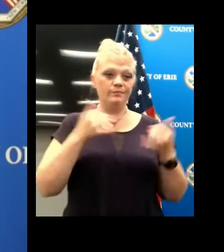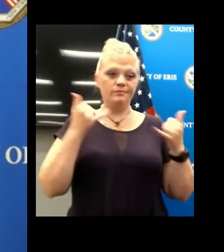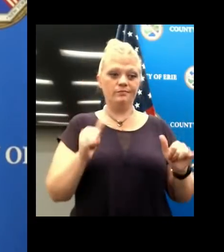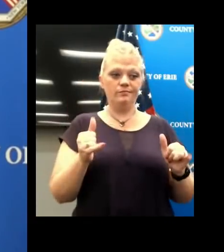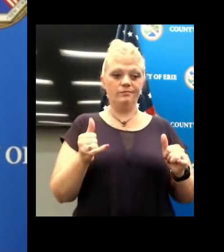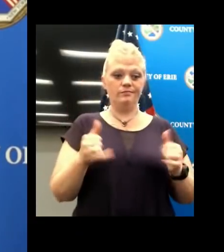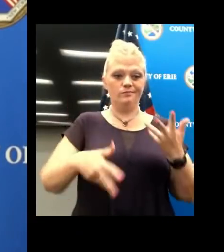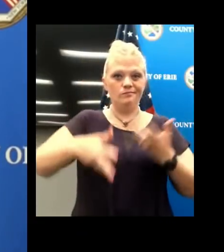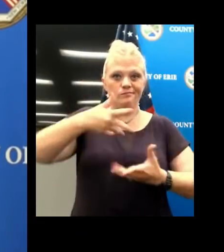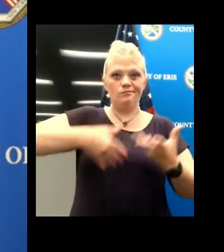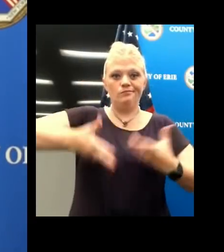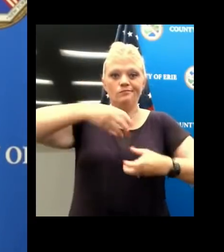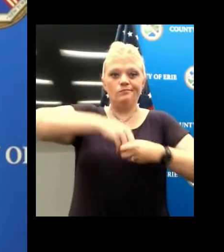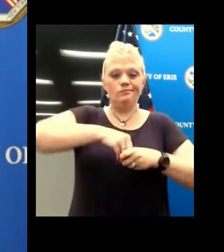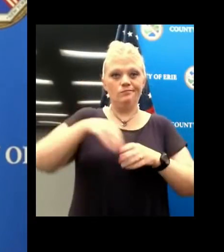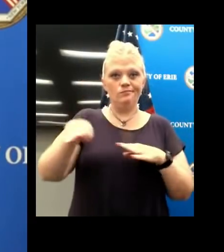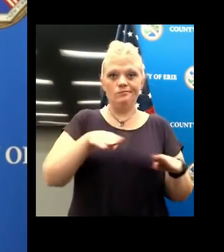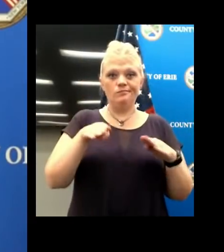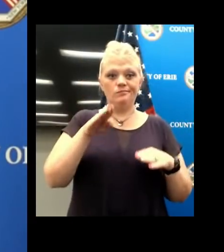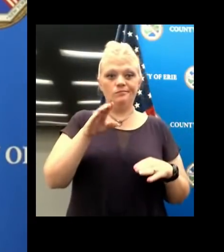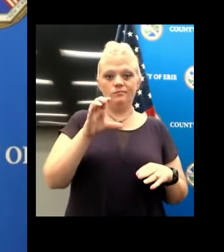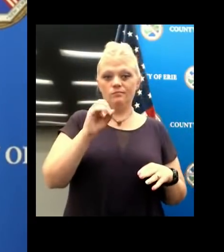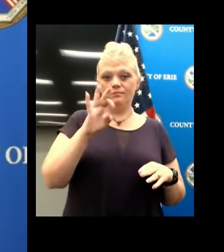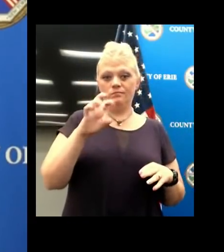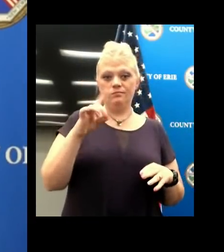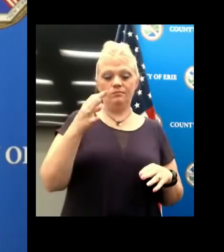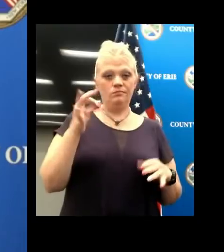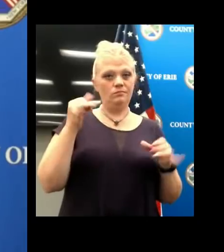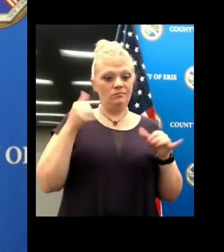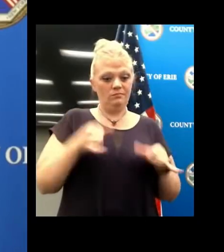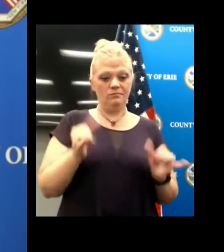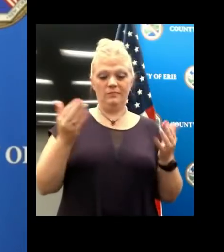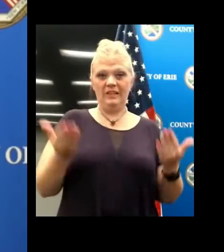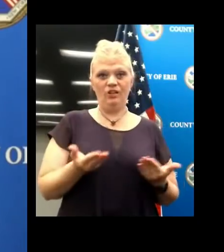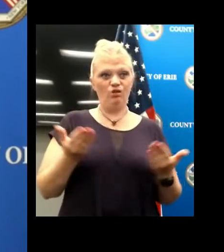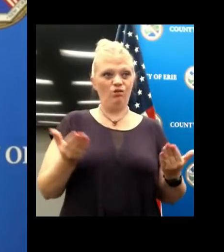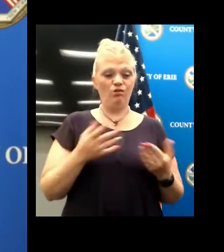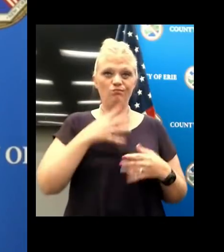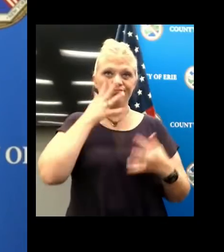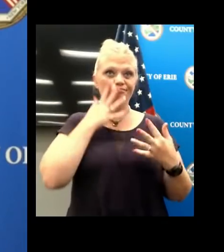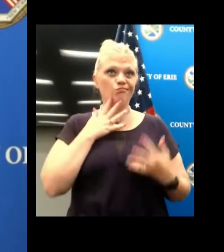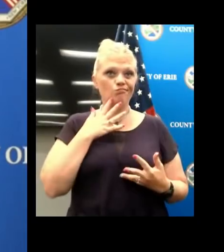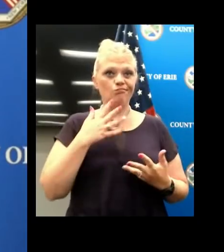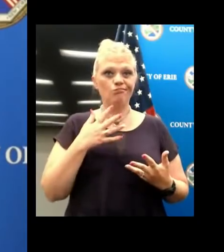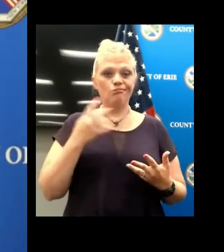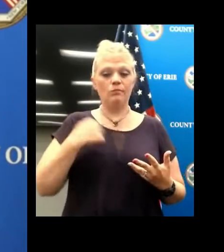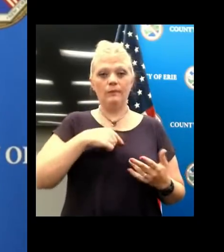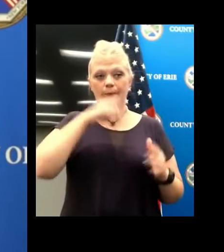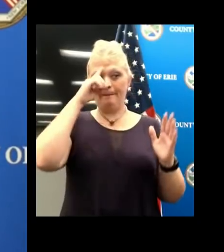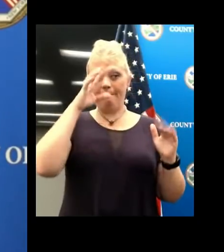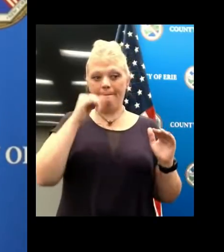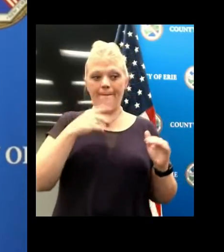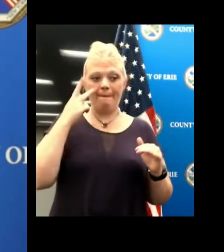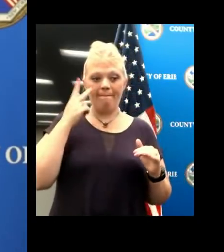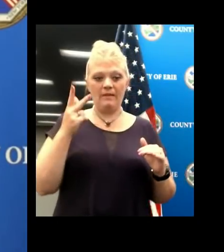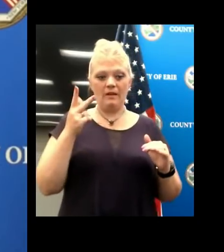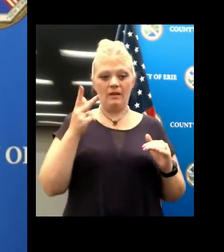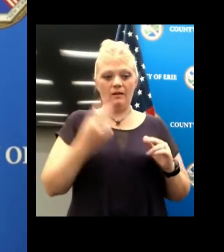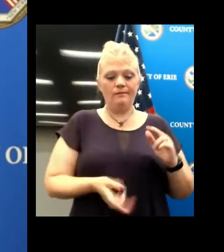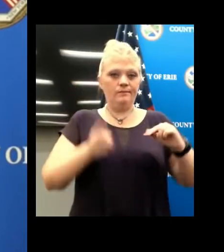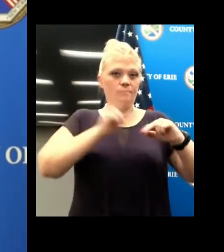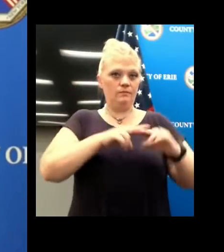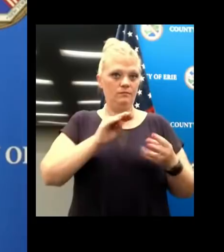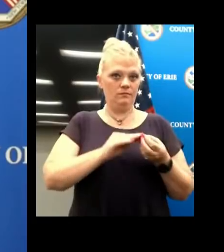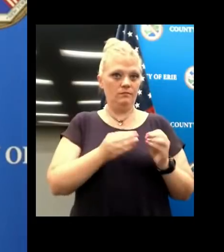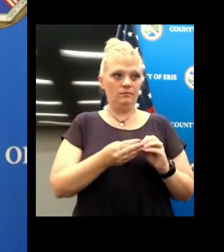these behaviors, and COVID-19 is still here, and unfortunately we anticipate seeing a higher number.